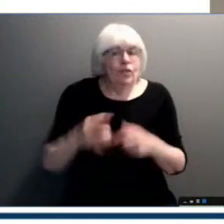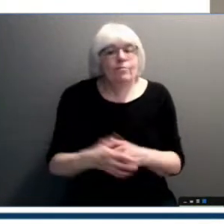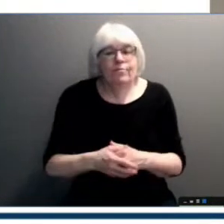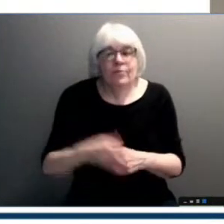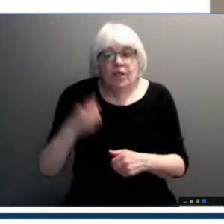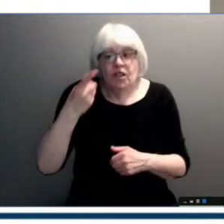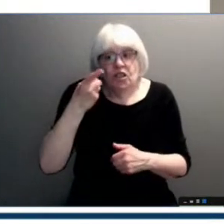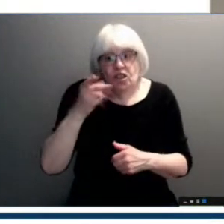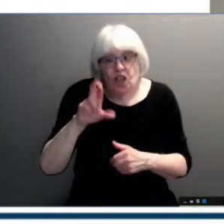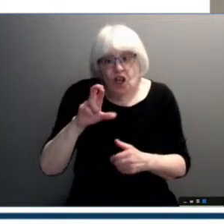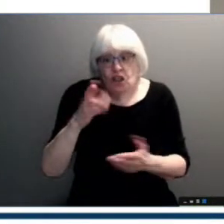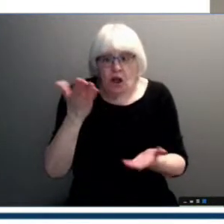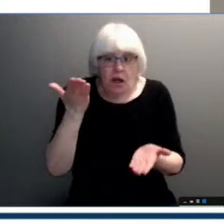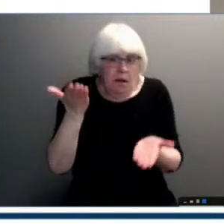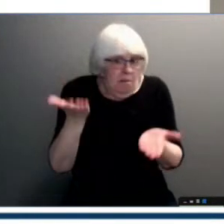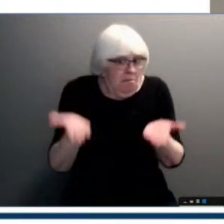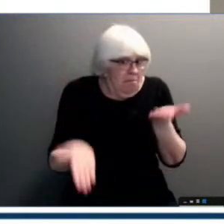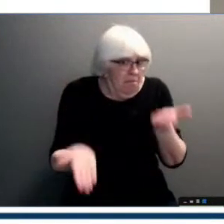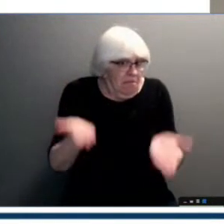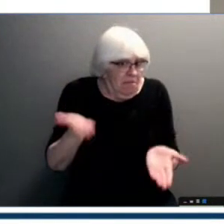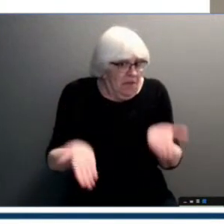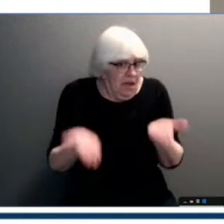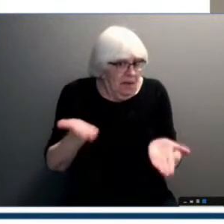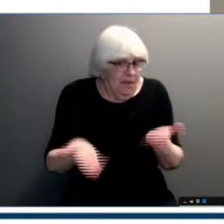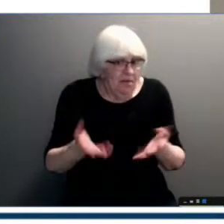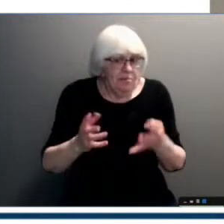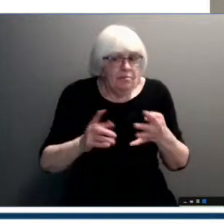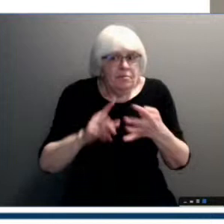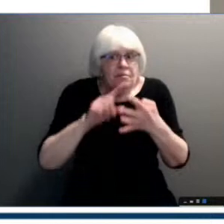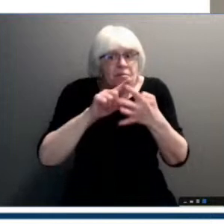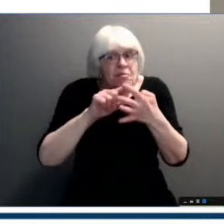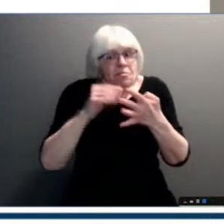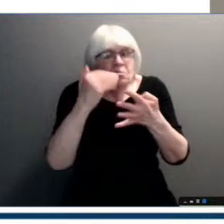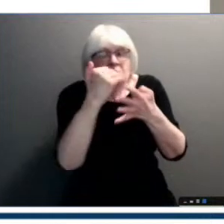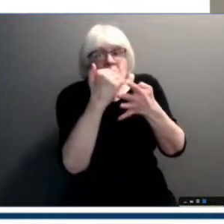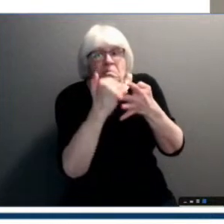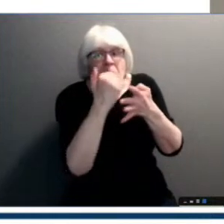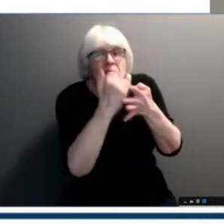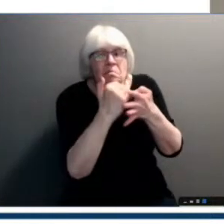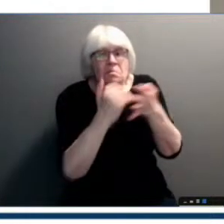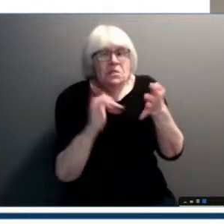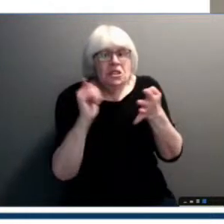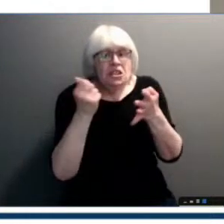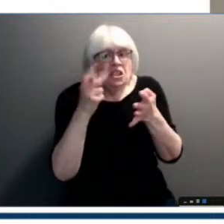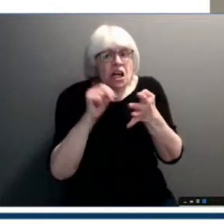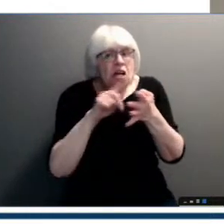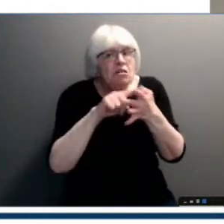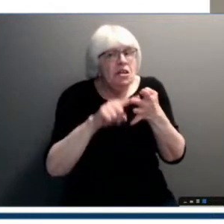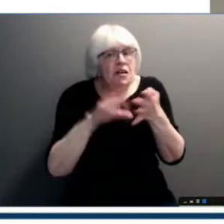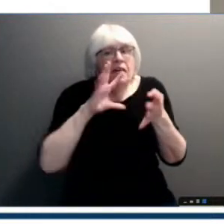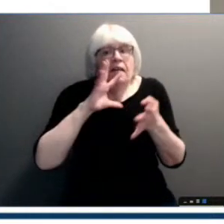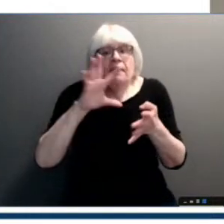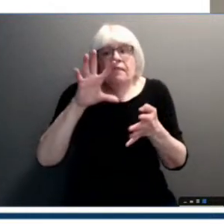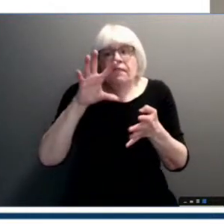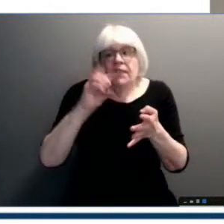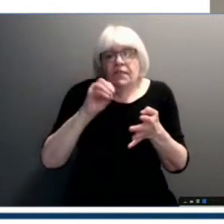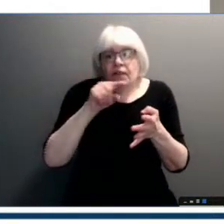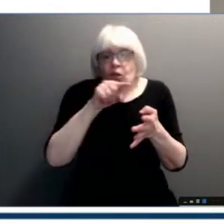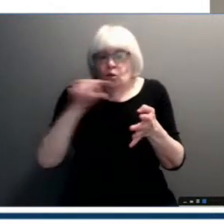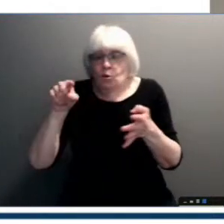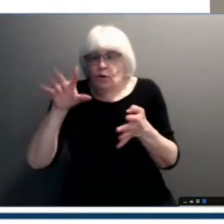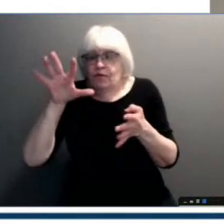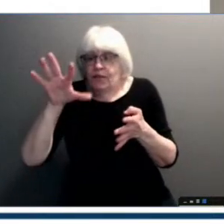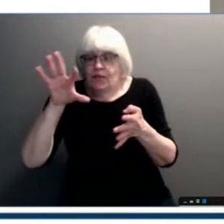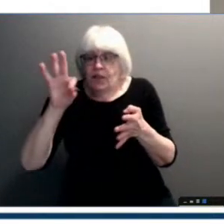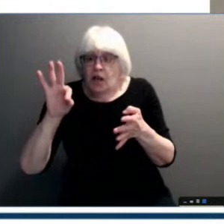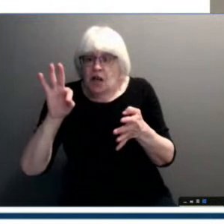to 59 will then start to be able to make their appointments. And again, depending on how much, what uptake is and